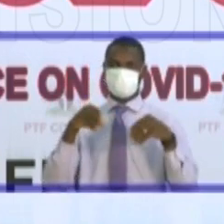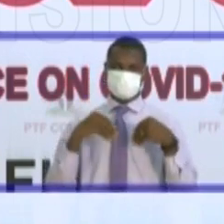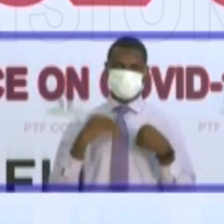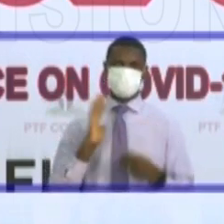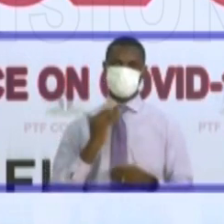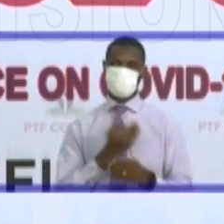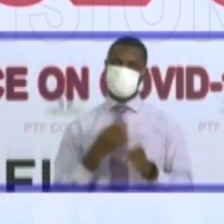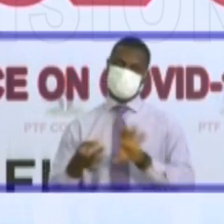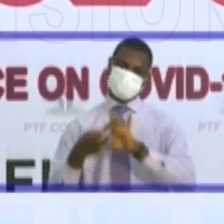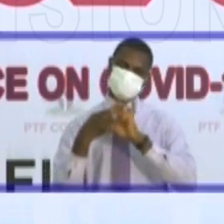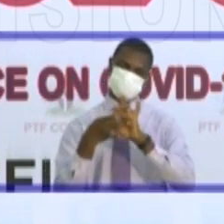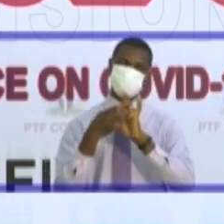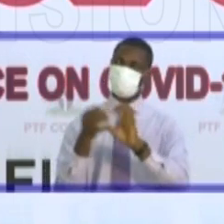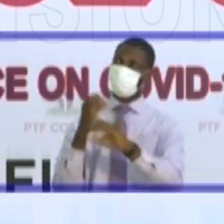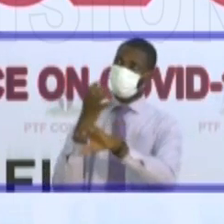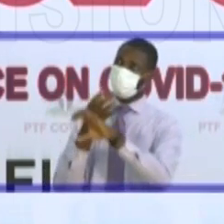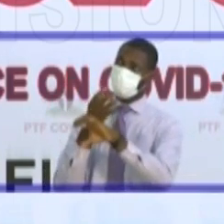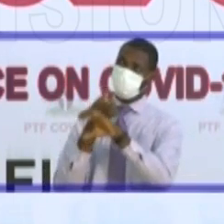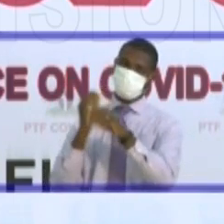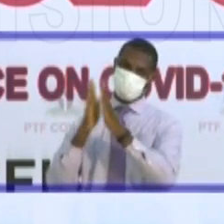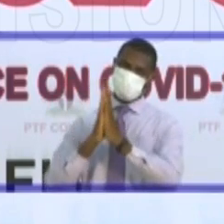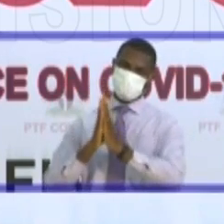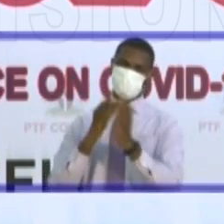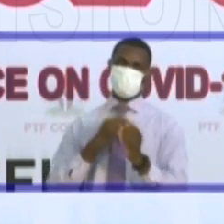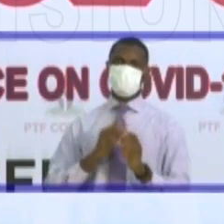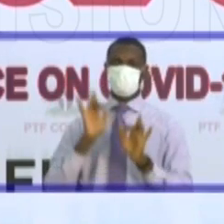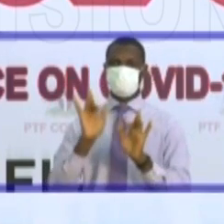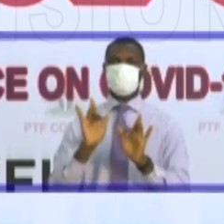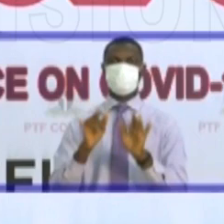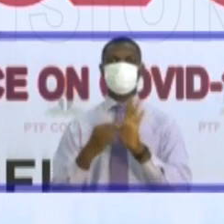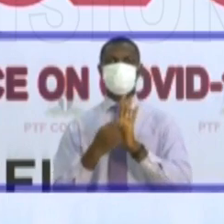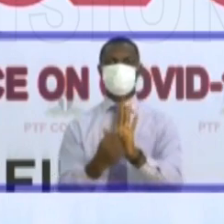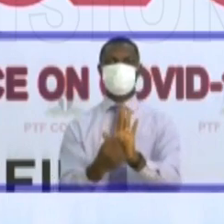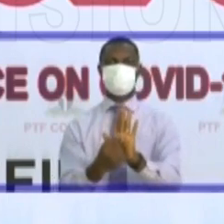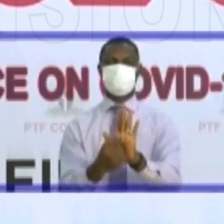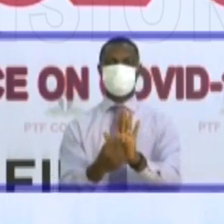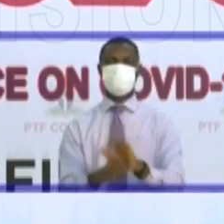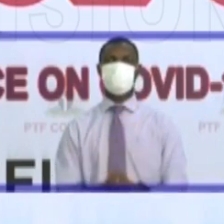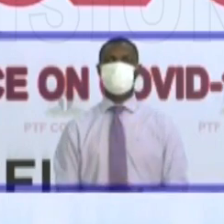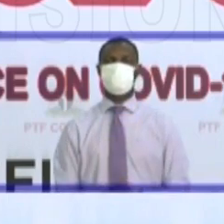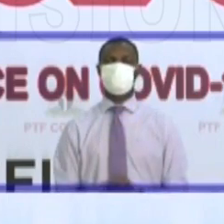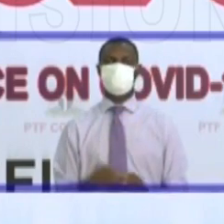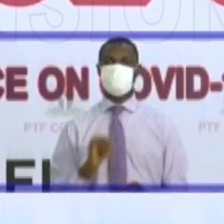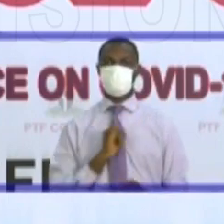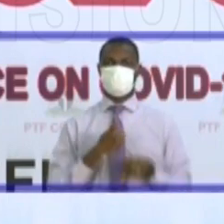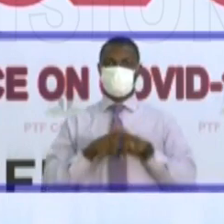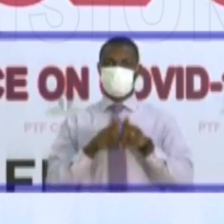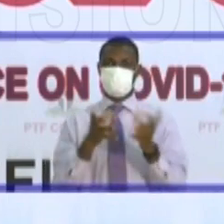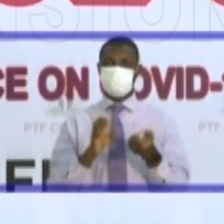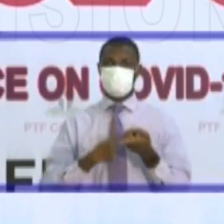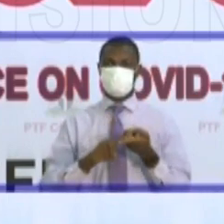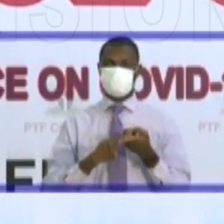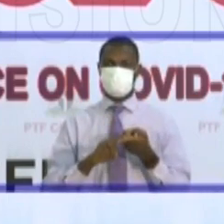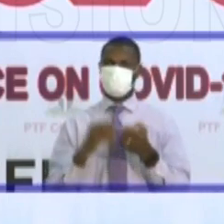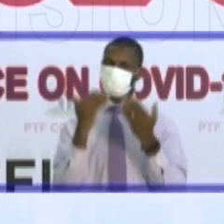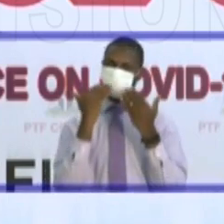our collective supplication and show mercy. I similarly commend the